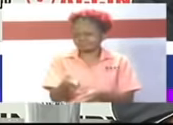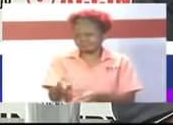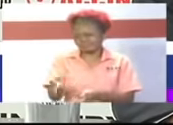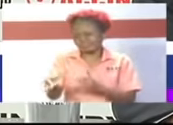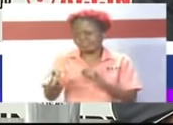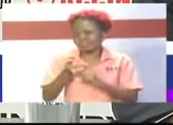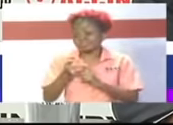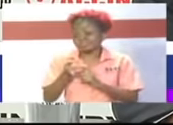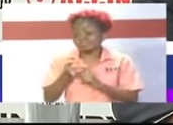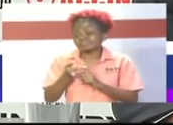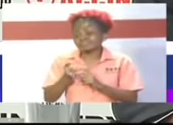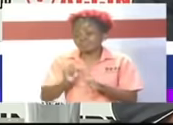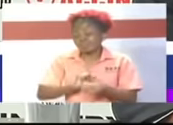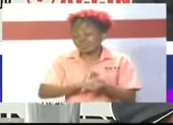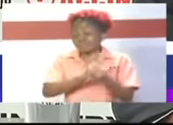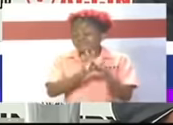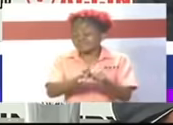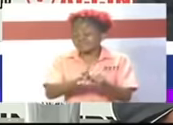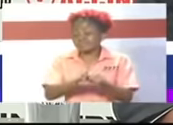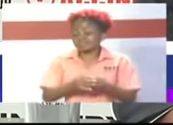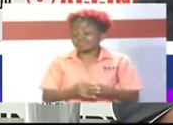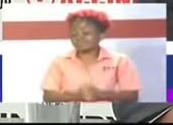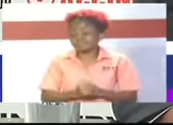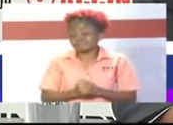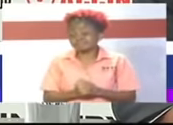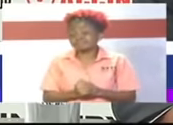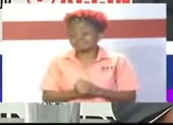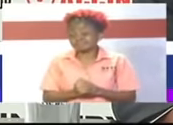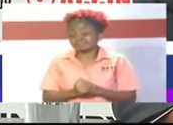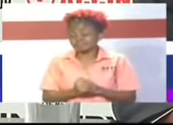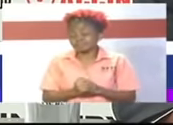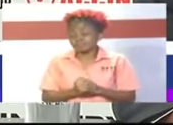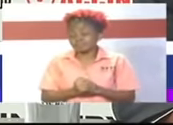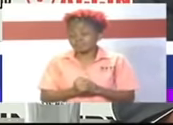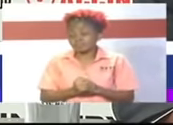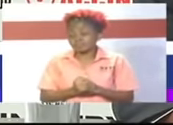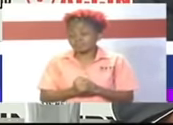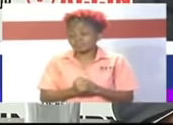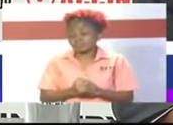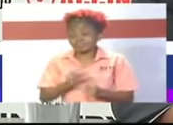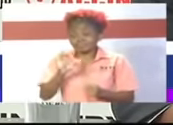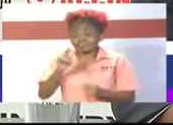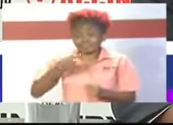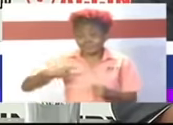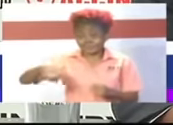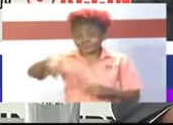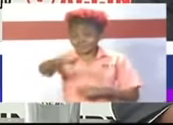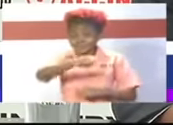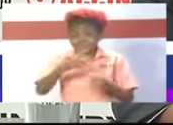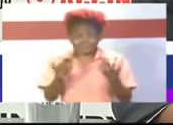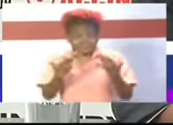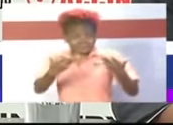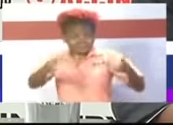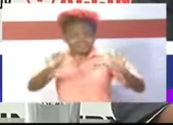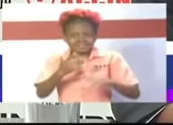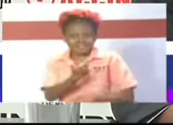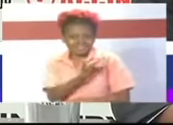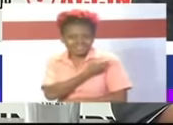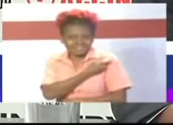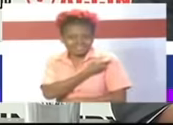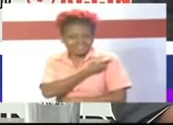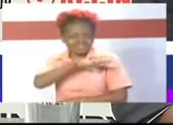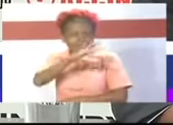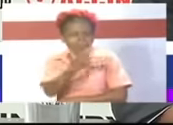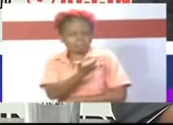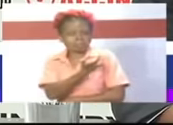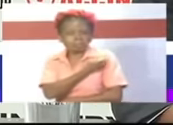And the important thing about those who have actually had the COVID-19 vaccine and then passed on with COVID-19 is